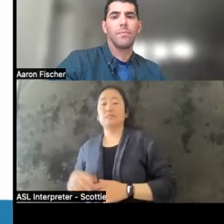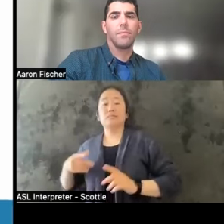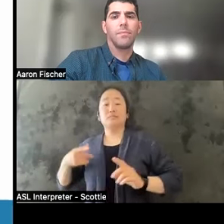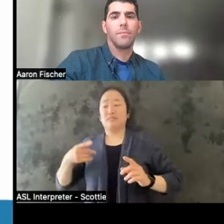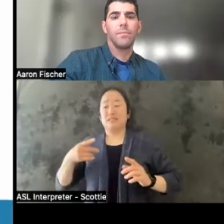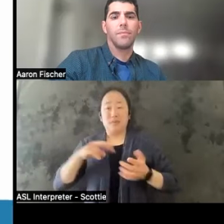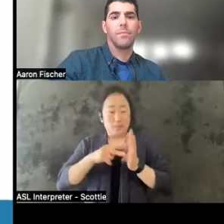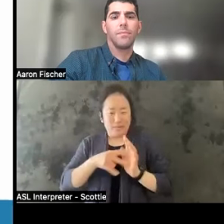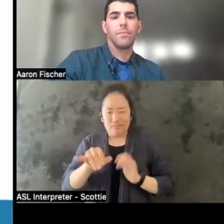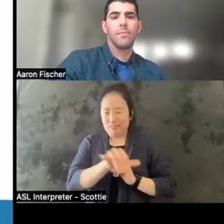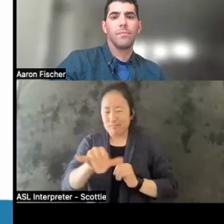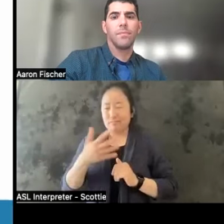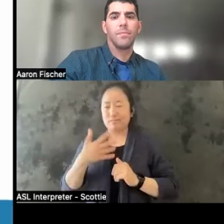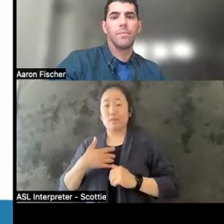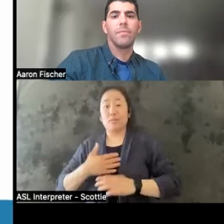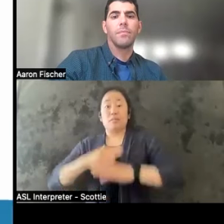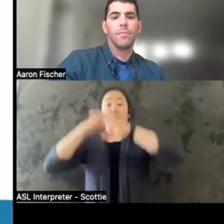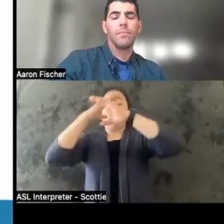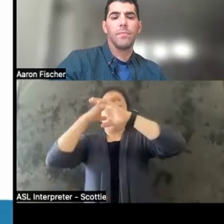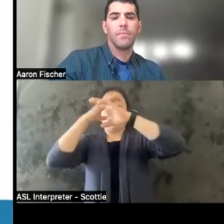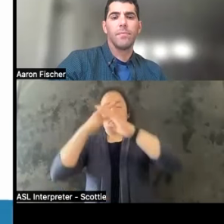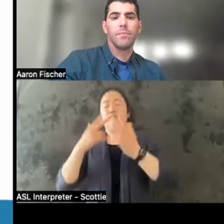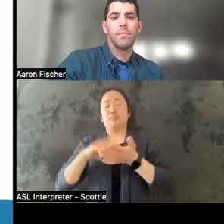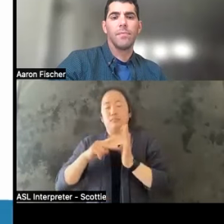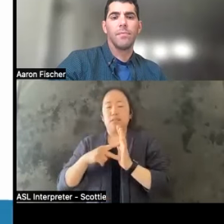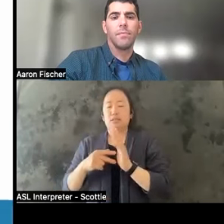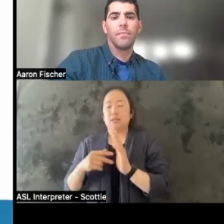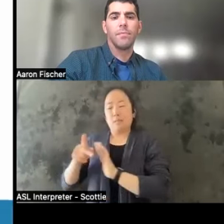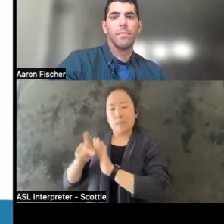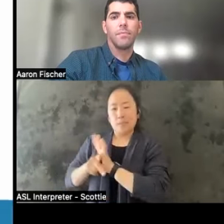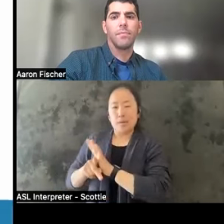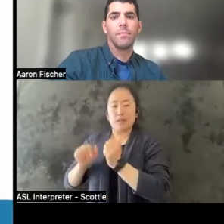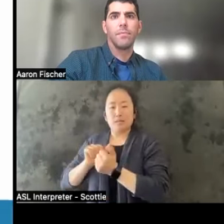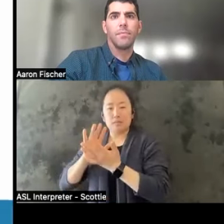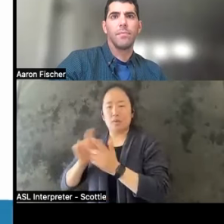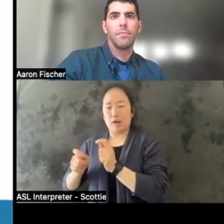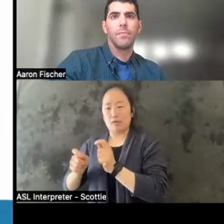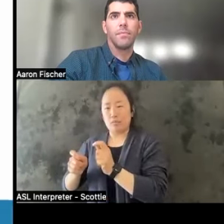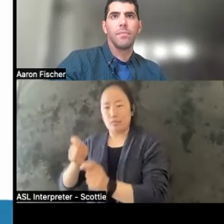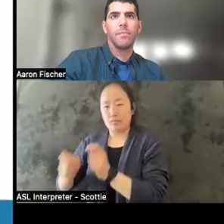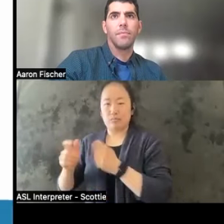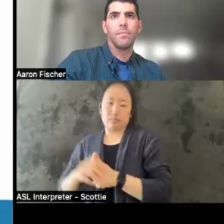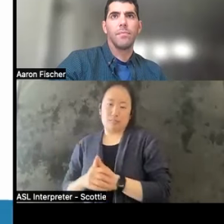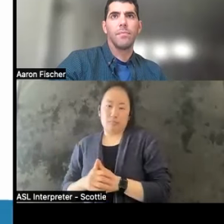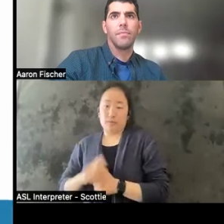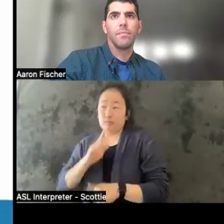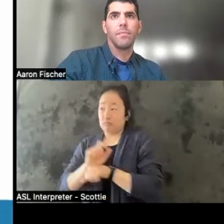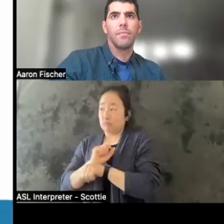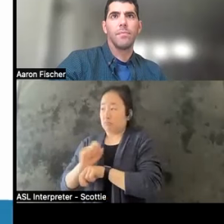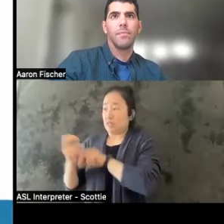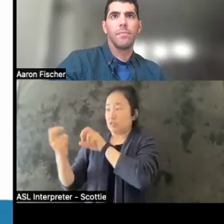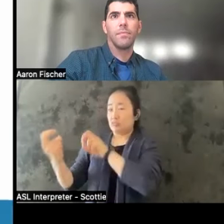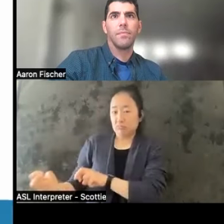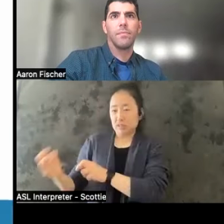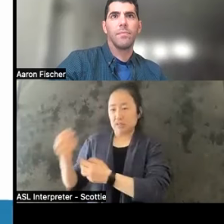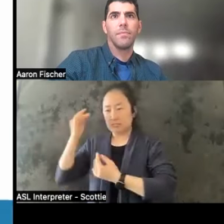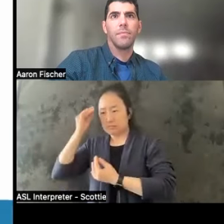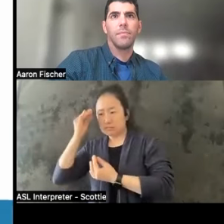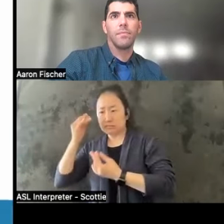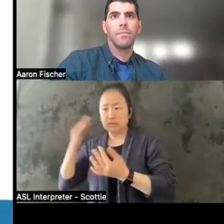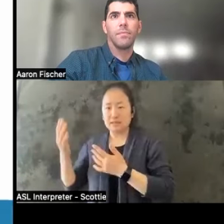some policy or practice, and the parties should strategize about what will work, and it doesn't have to be a